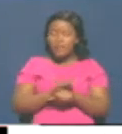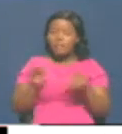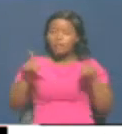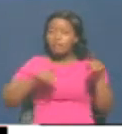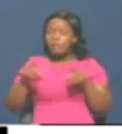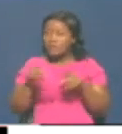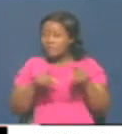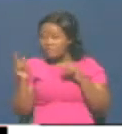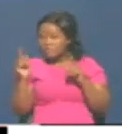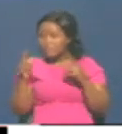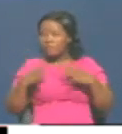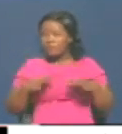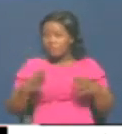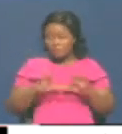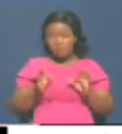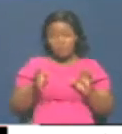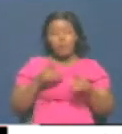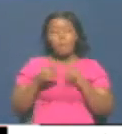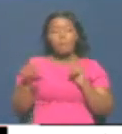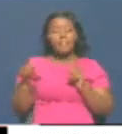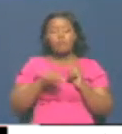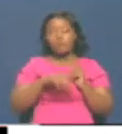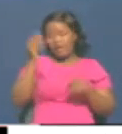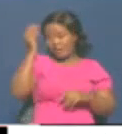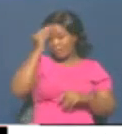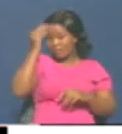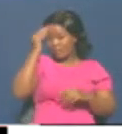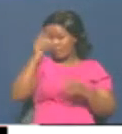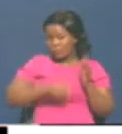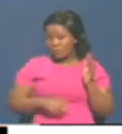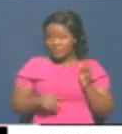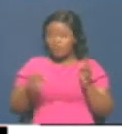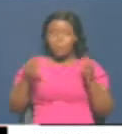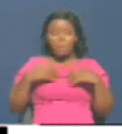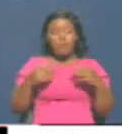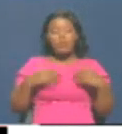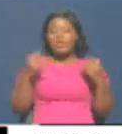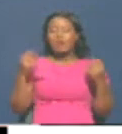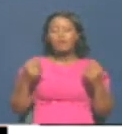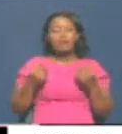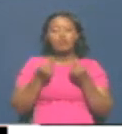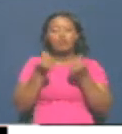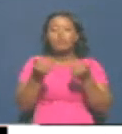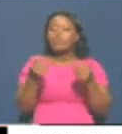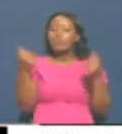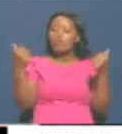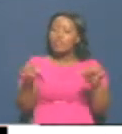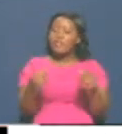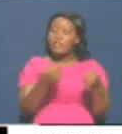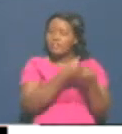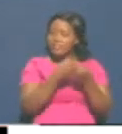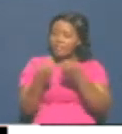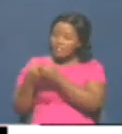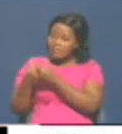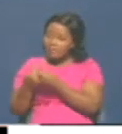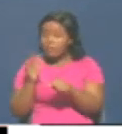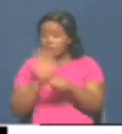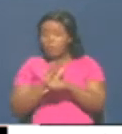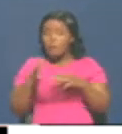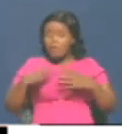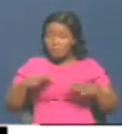lost. I think we've all learned that there is a silver lining to every cloud. For those of us who are in the hospitality